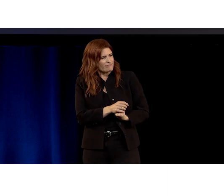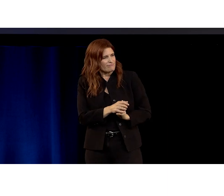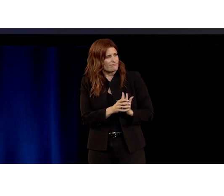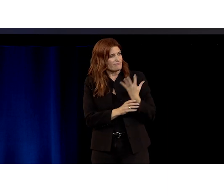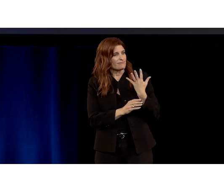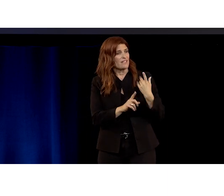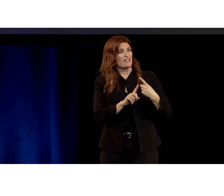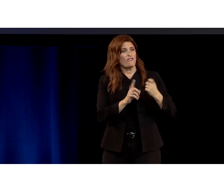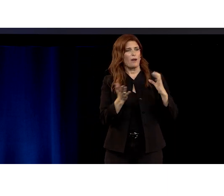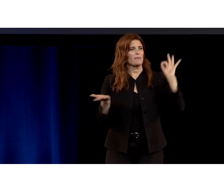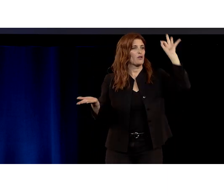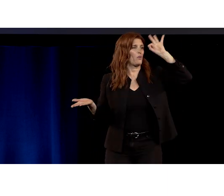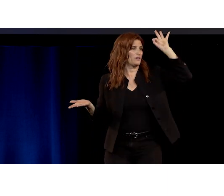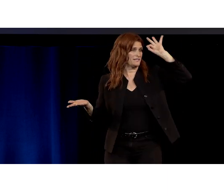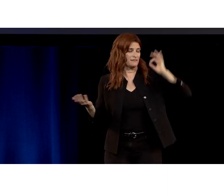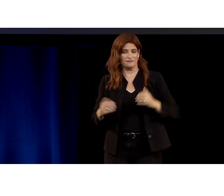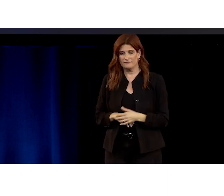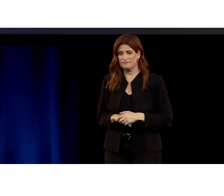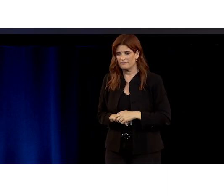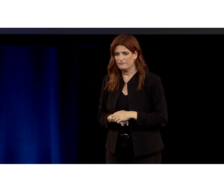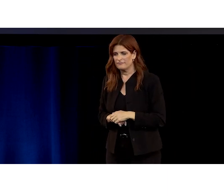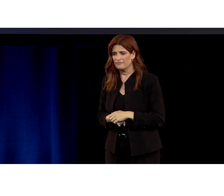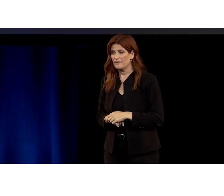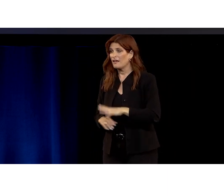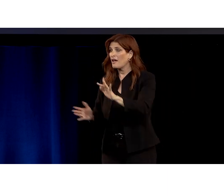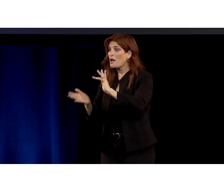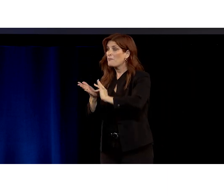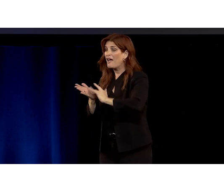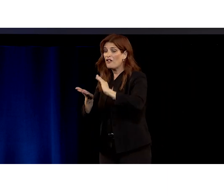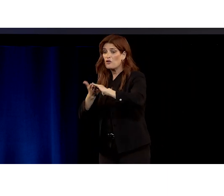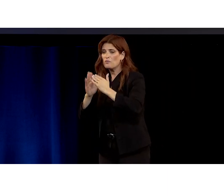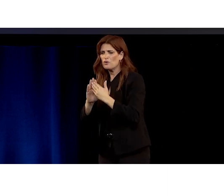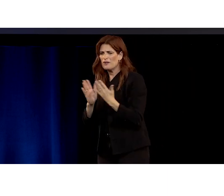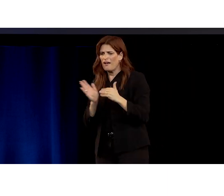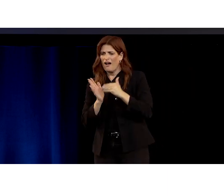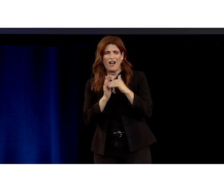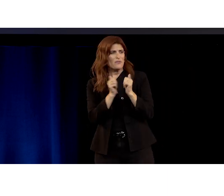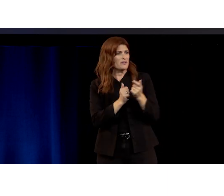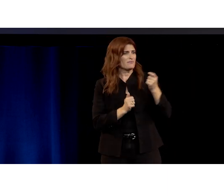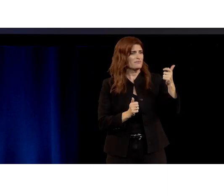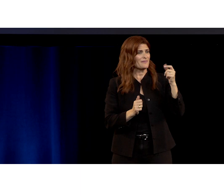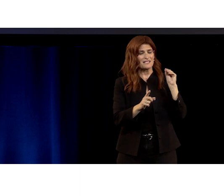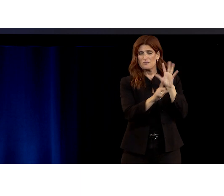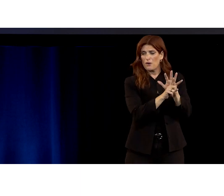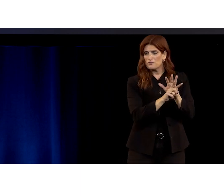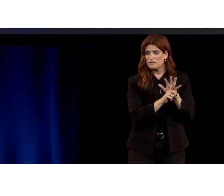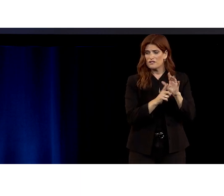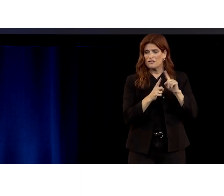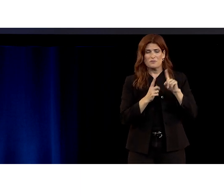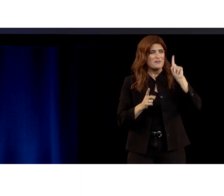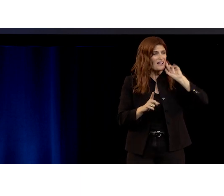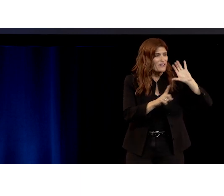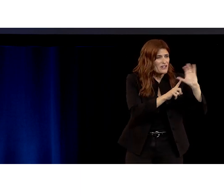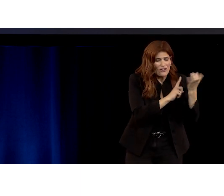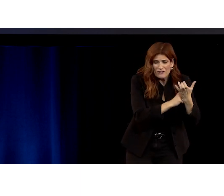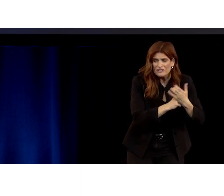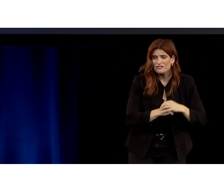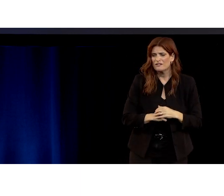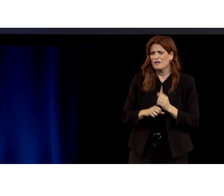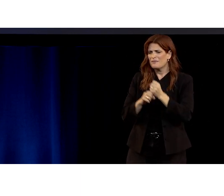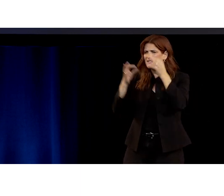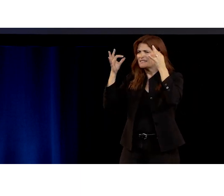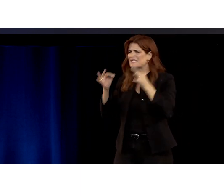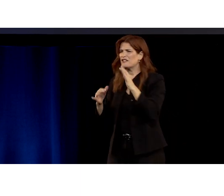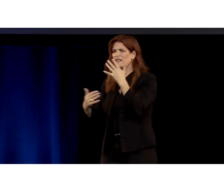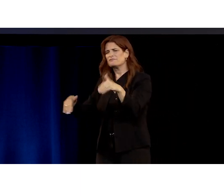Bias thrives in ignorance. The medical community, often with little exposure to deaf